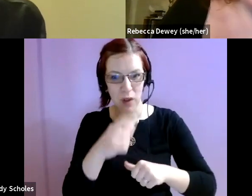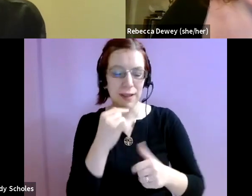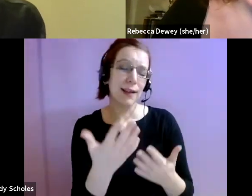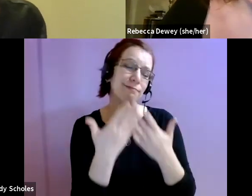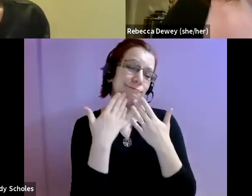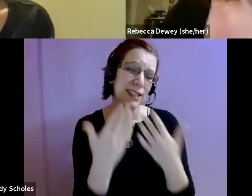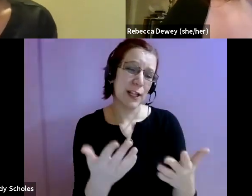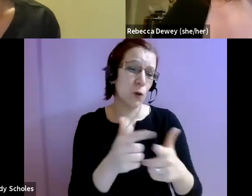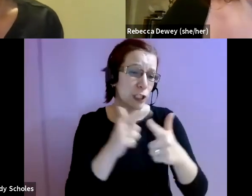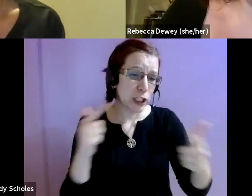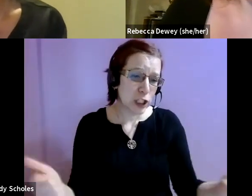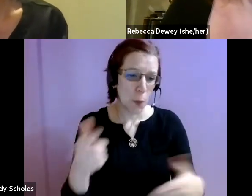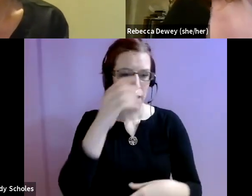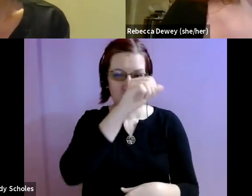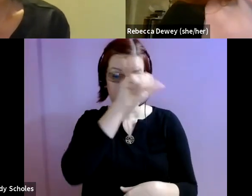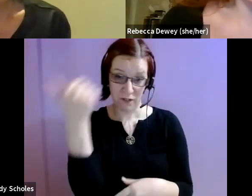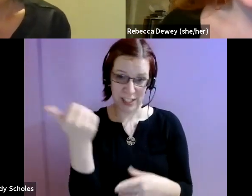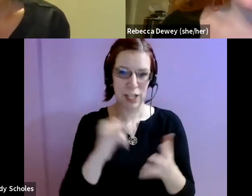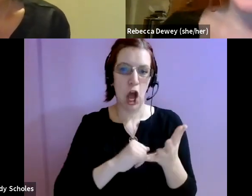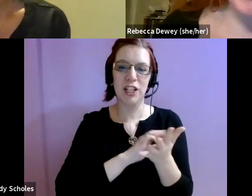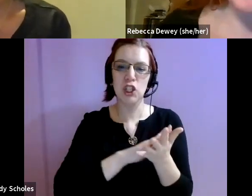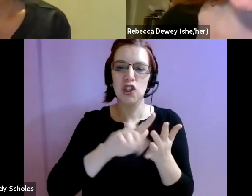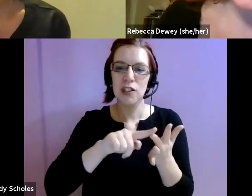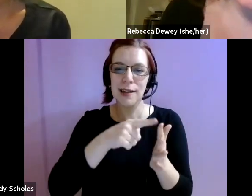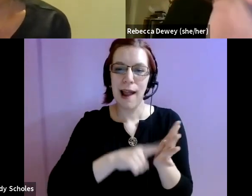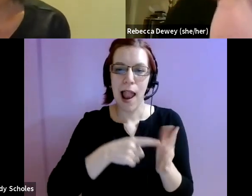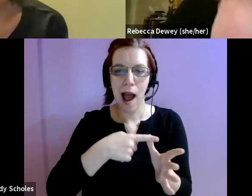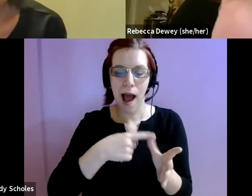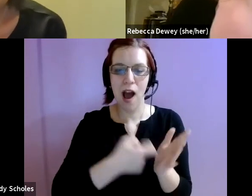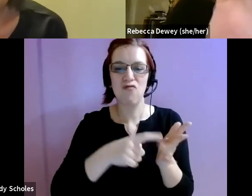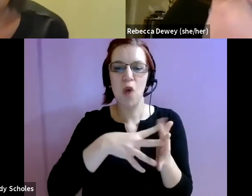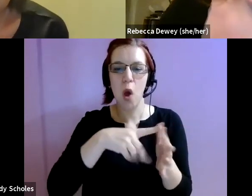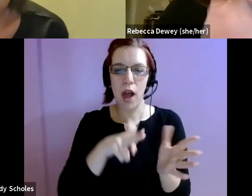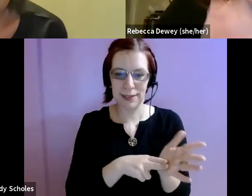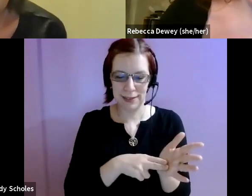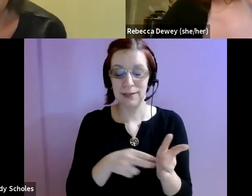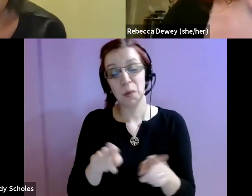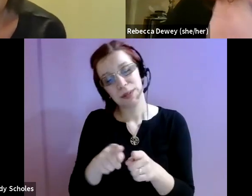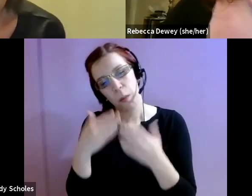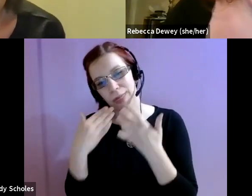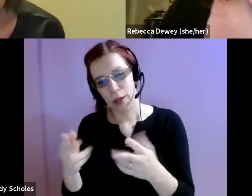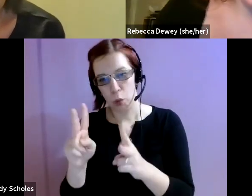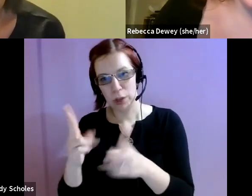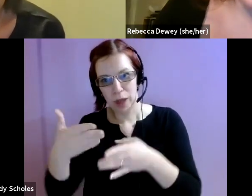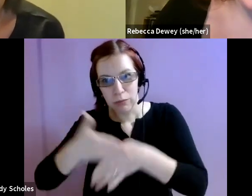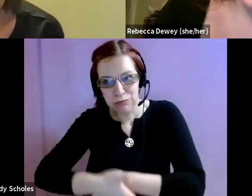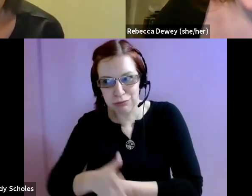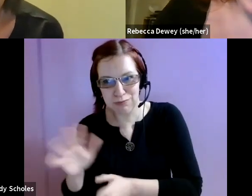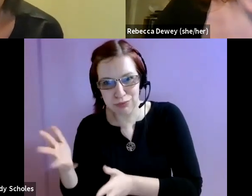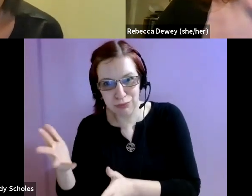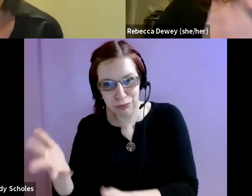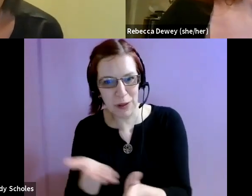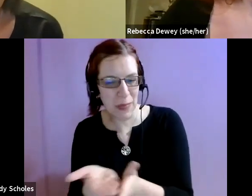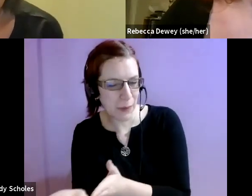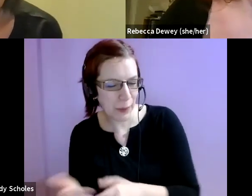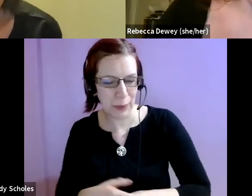much, Professor Sheila Rowan, one more time, and also thanking our British Sign Language interpreters for all of their hard work during the evening.